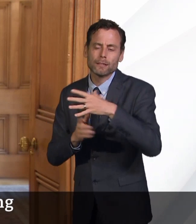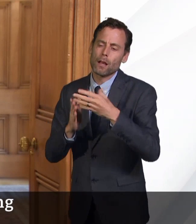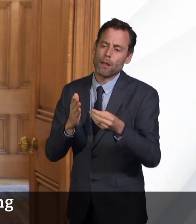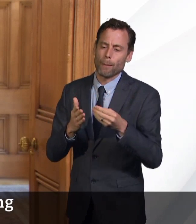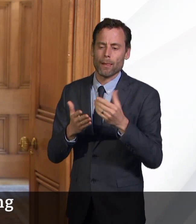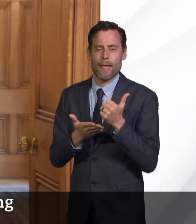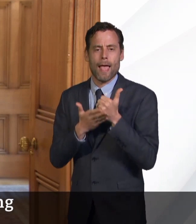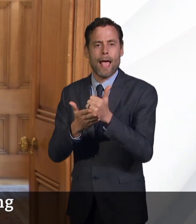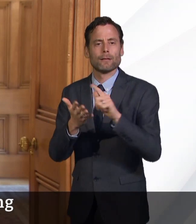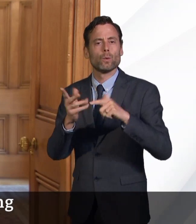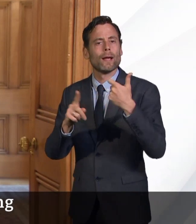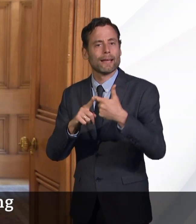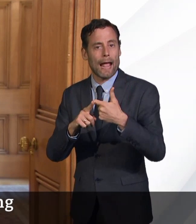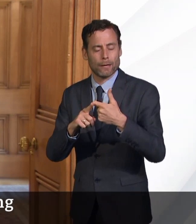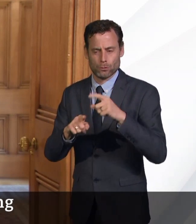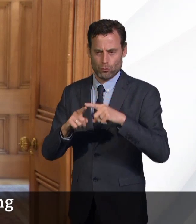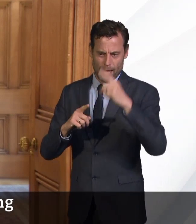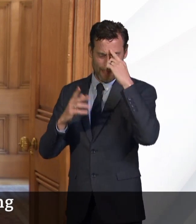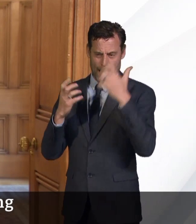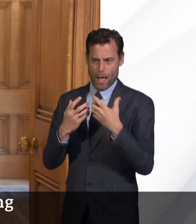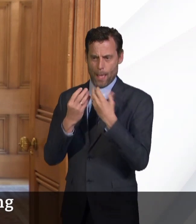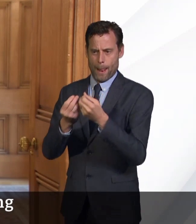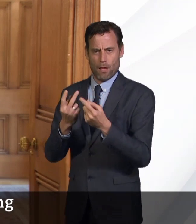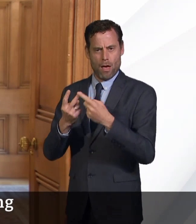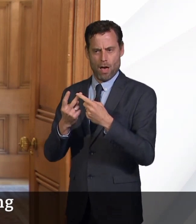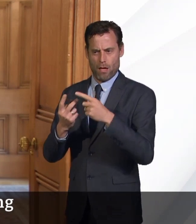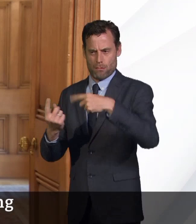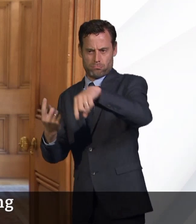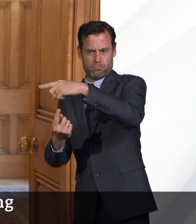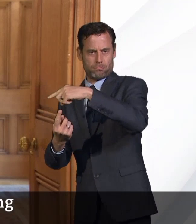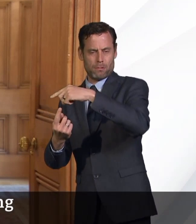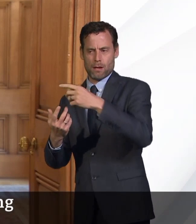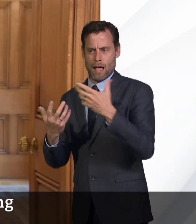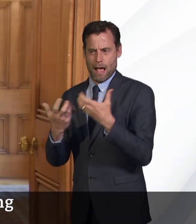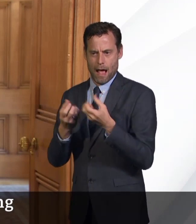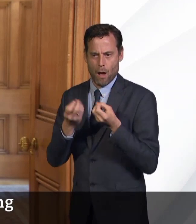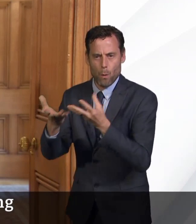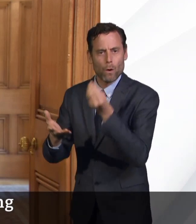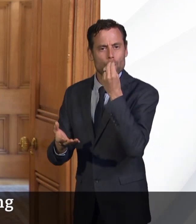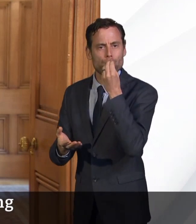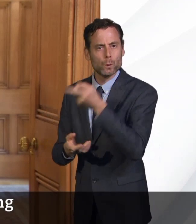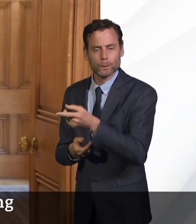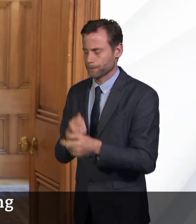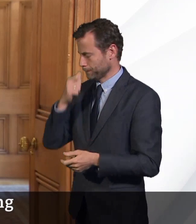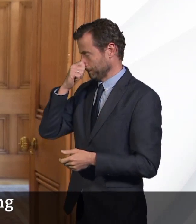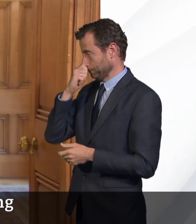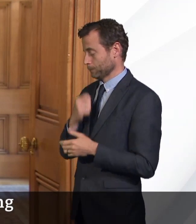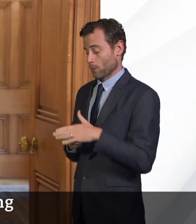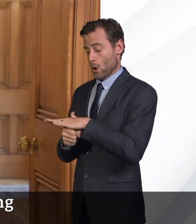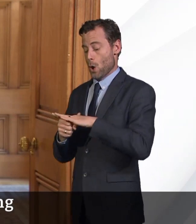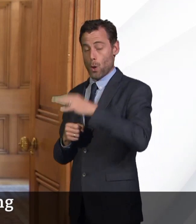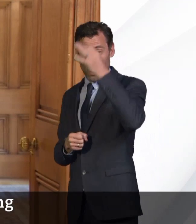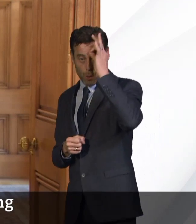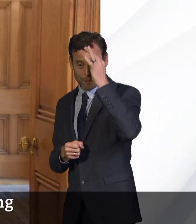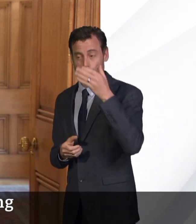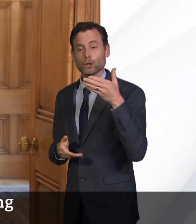a package of support to help these people get access to food. And many local authorities and charities have